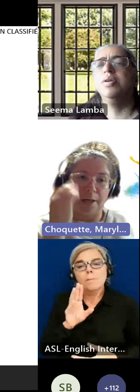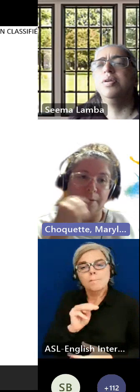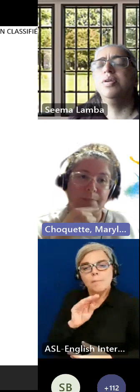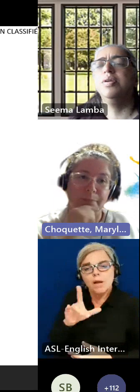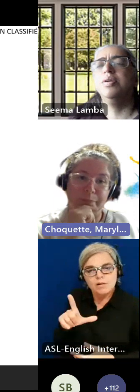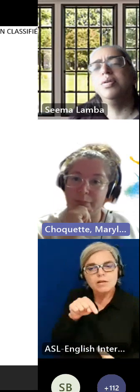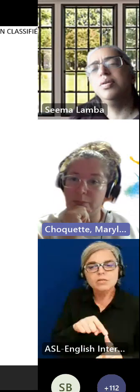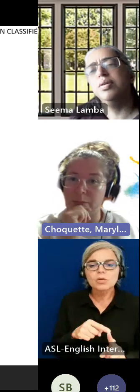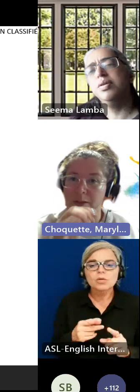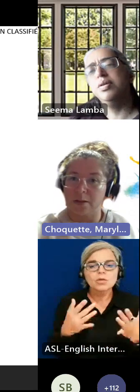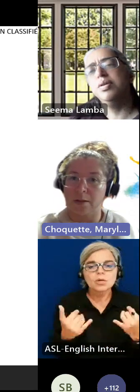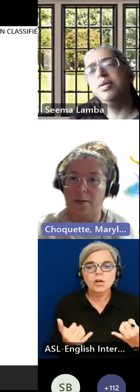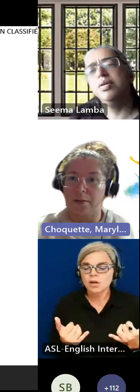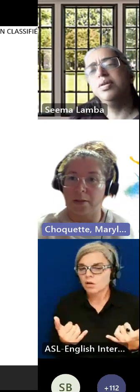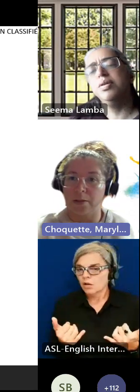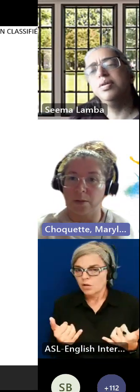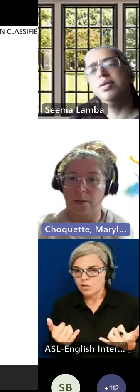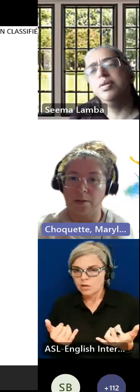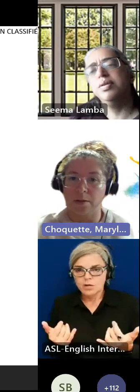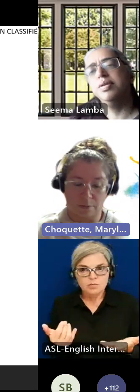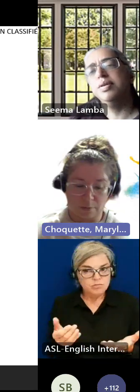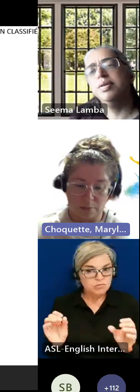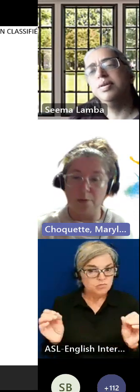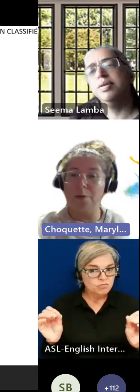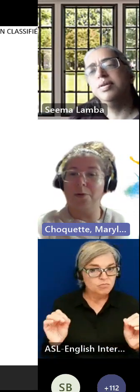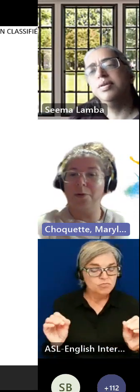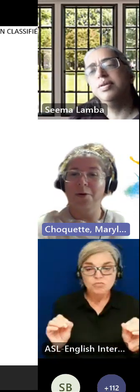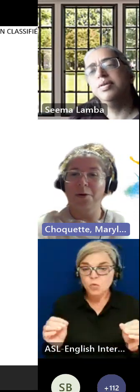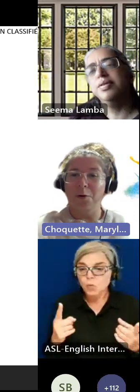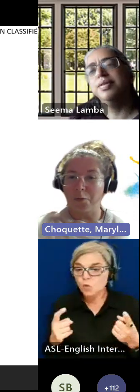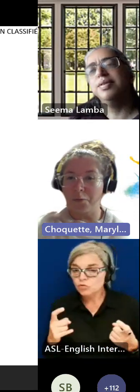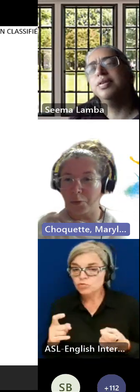yearly. I think it was